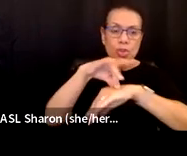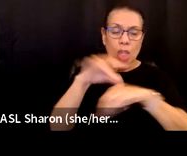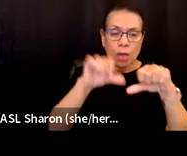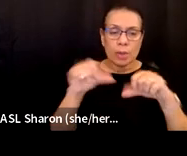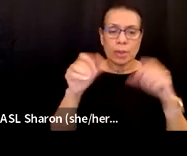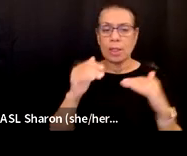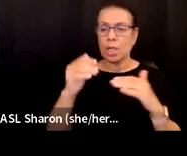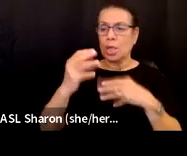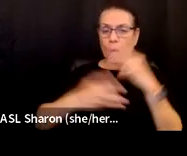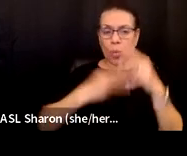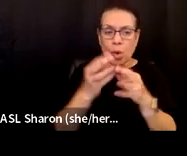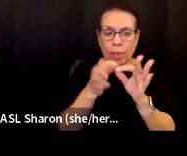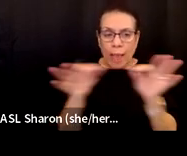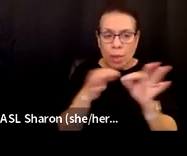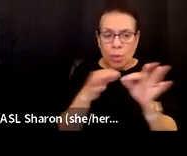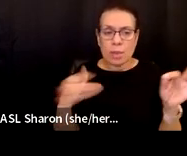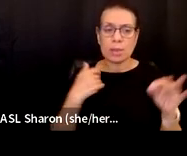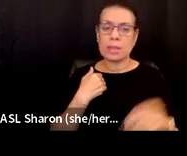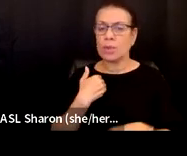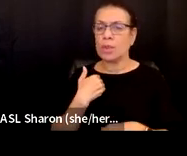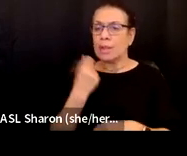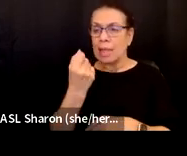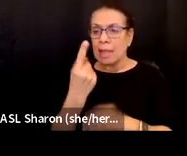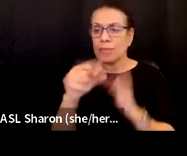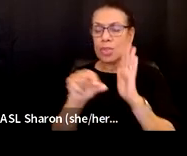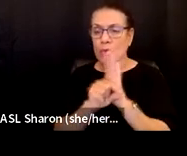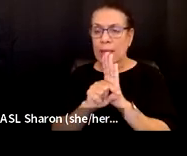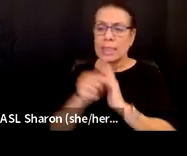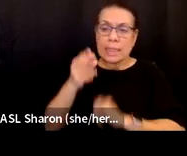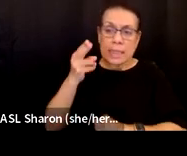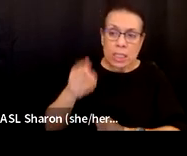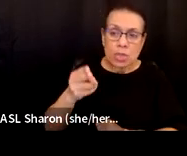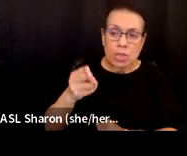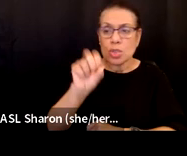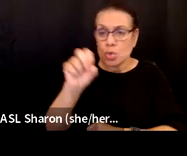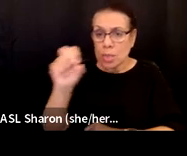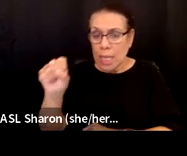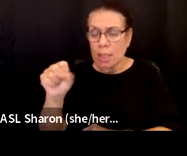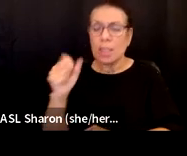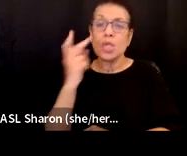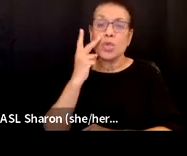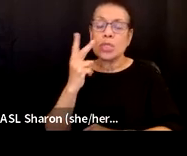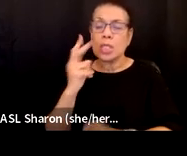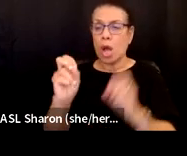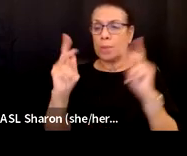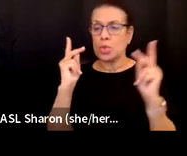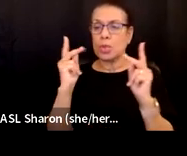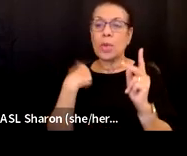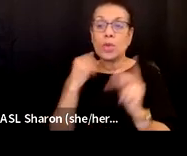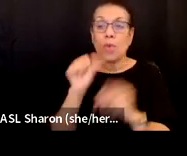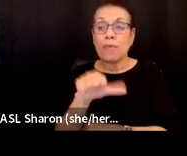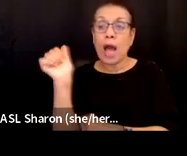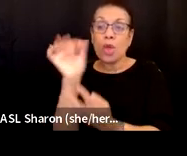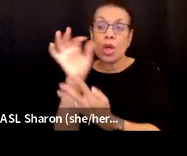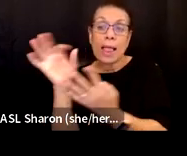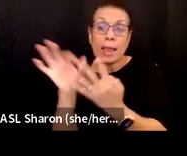that sequence of courses that would be the 11th grade offering in history and social studies and there are opportunities for electives for students to